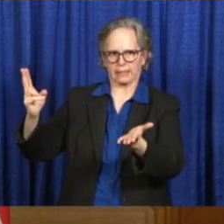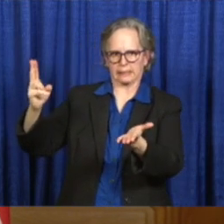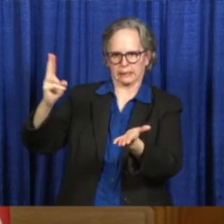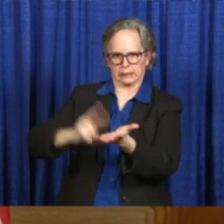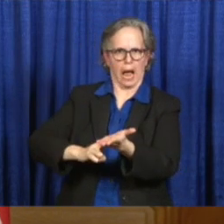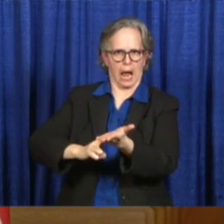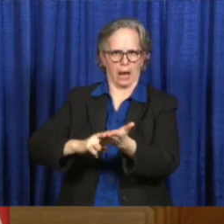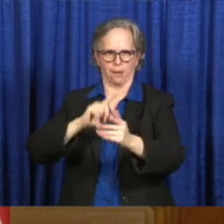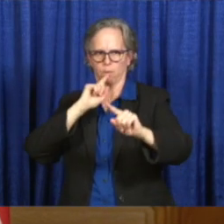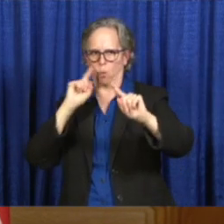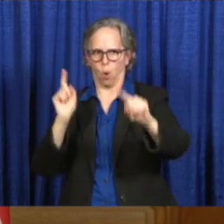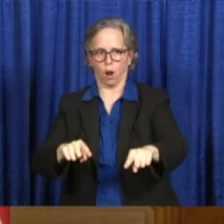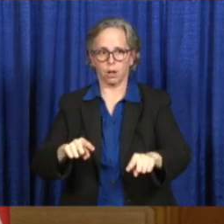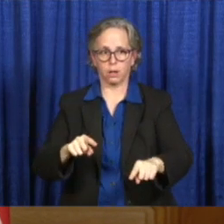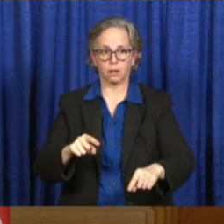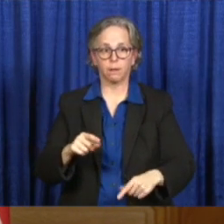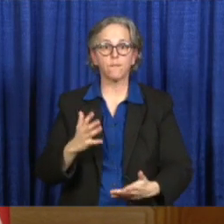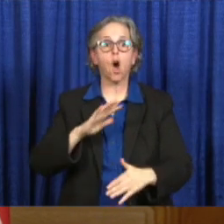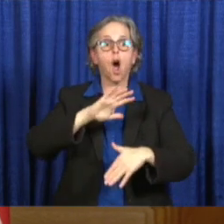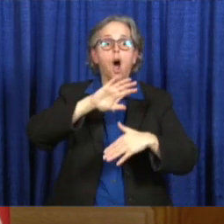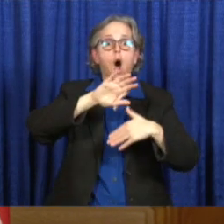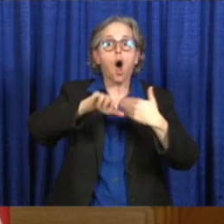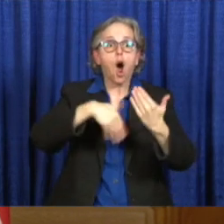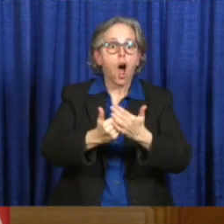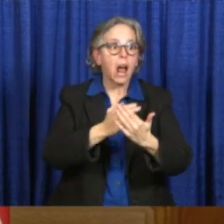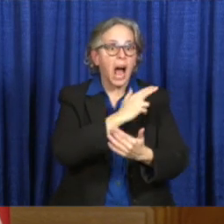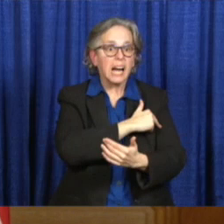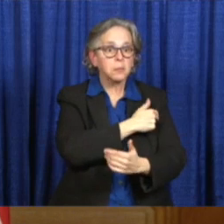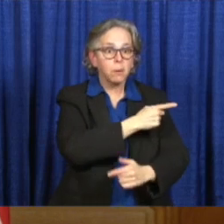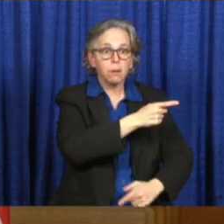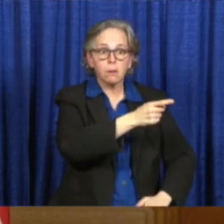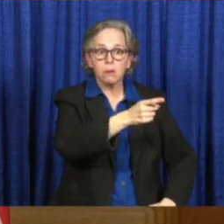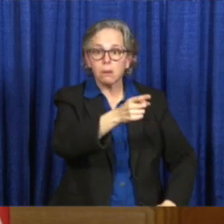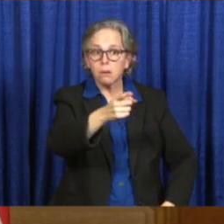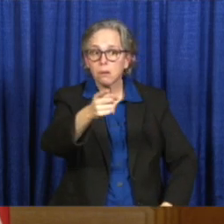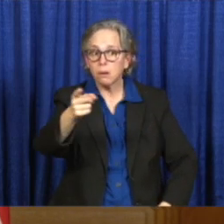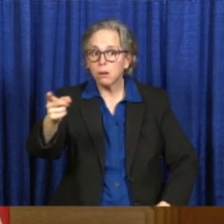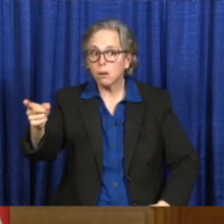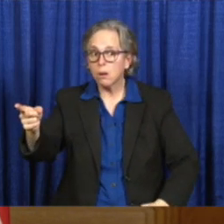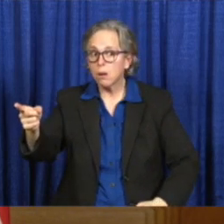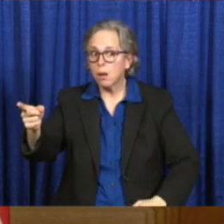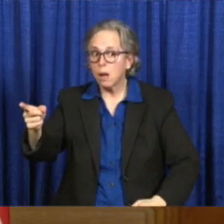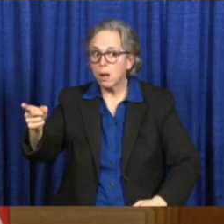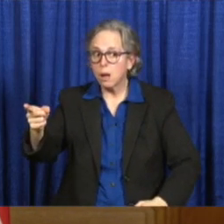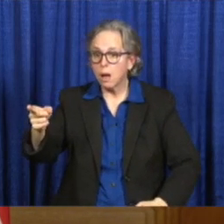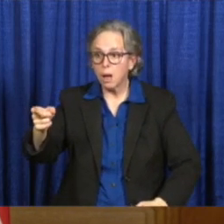directed at all hospitals that don't do their own testing, which is the majority of the hospitals.